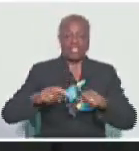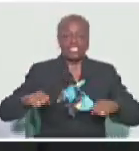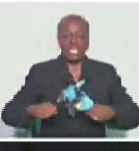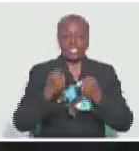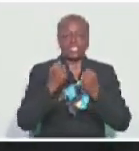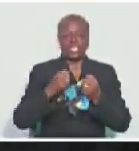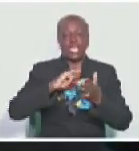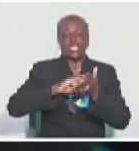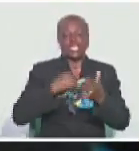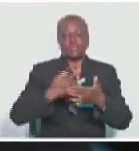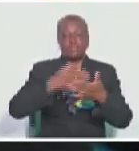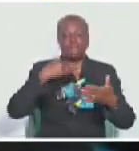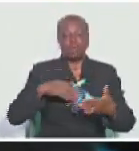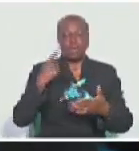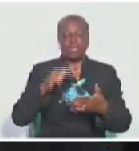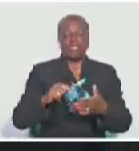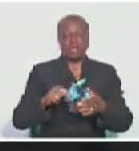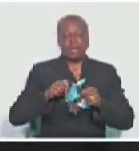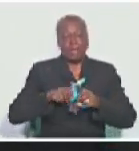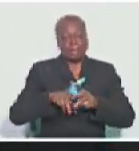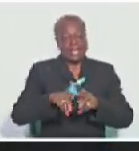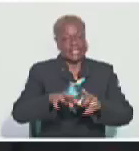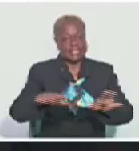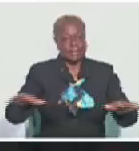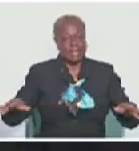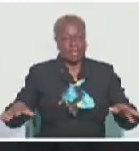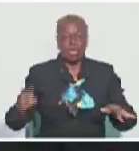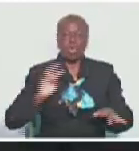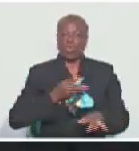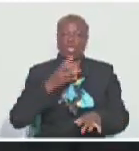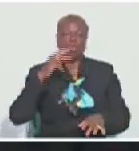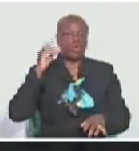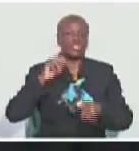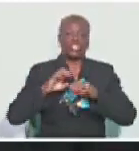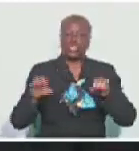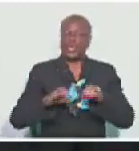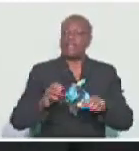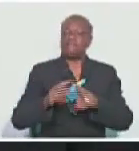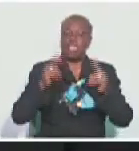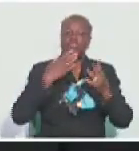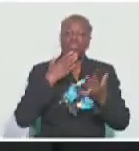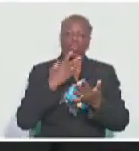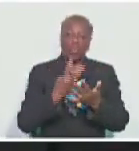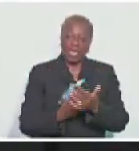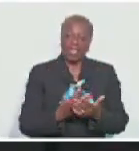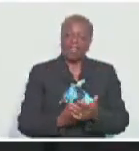pandemic, our economy picked up. We were doing extremely well here on the island of